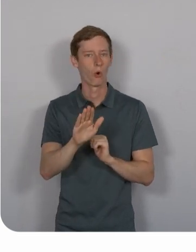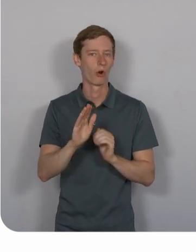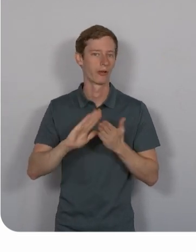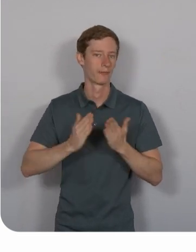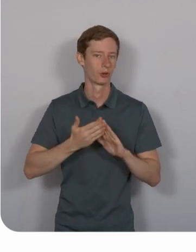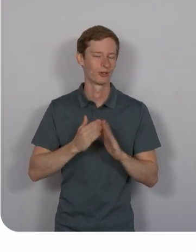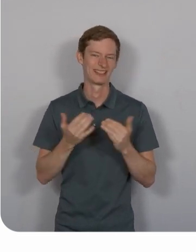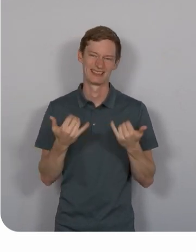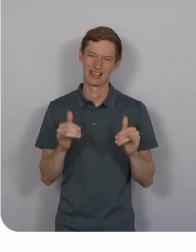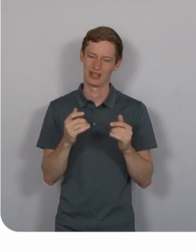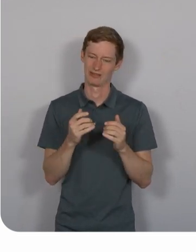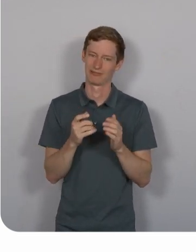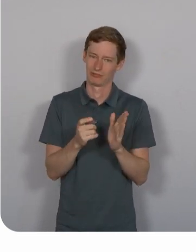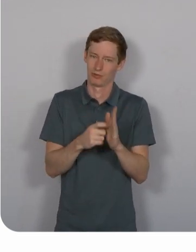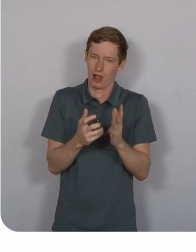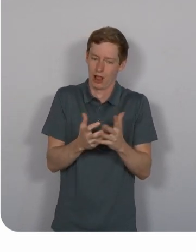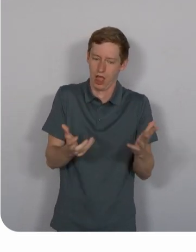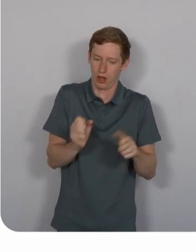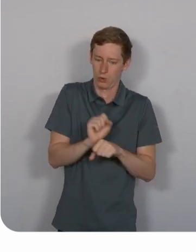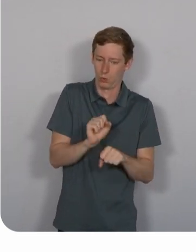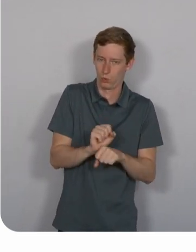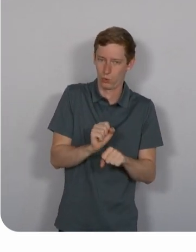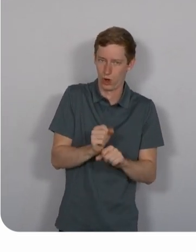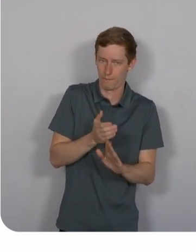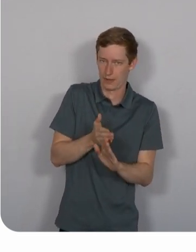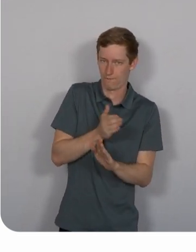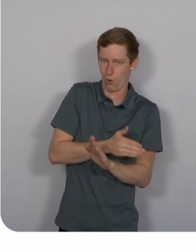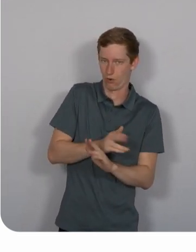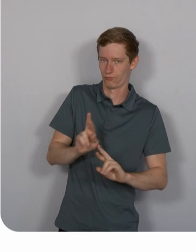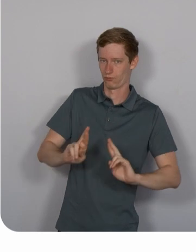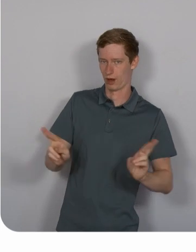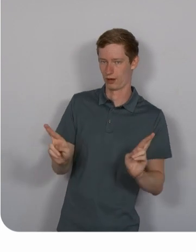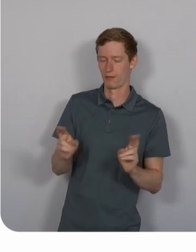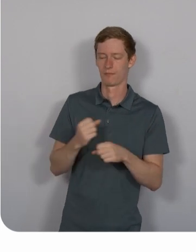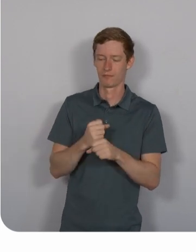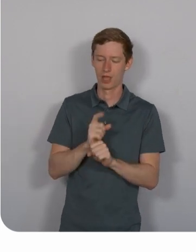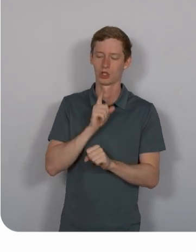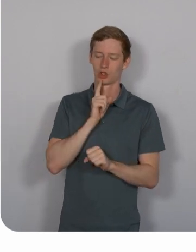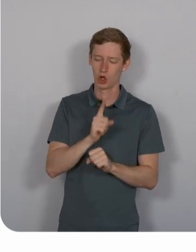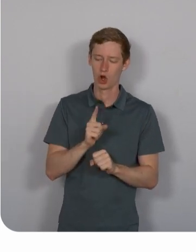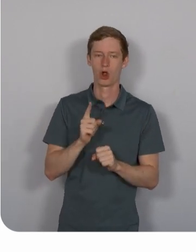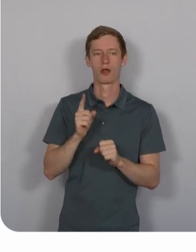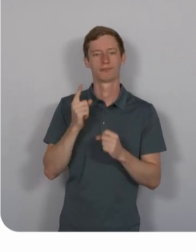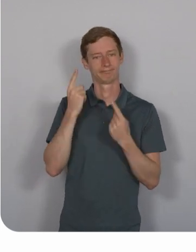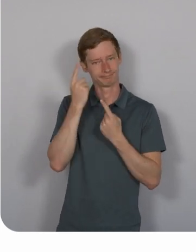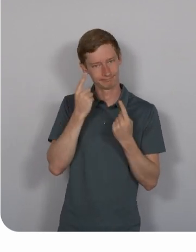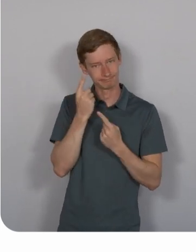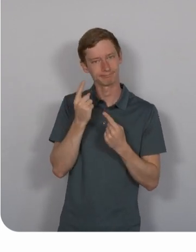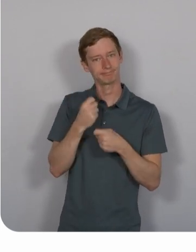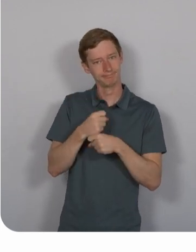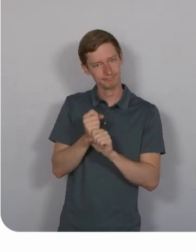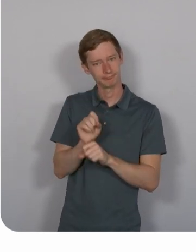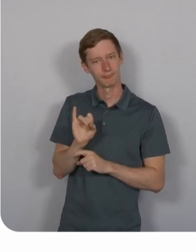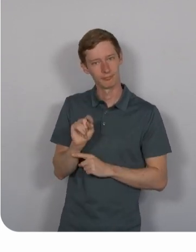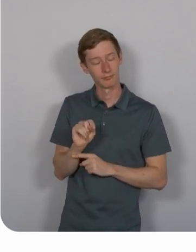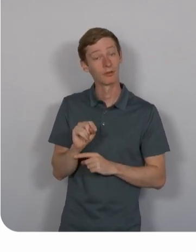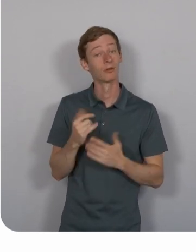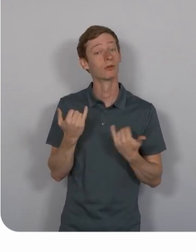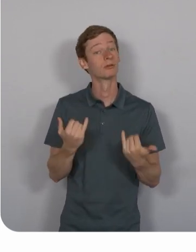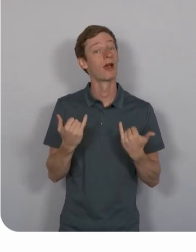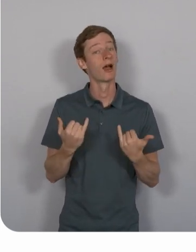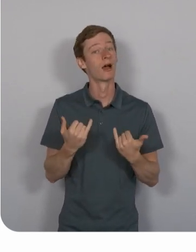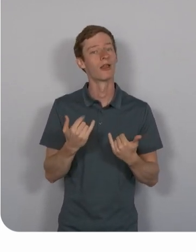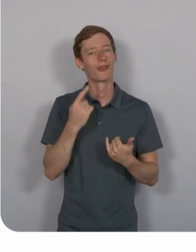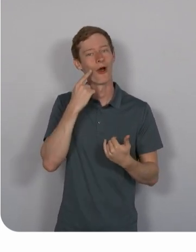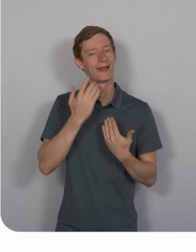That's still going to require a bit of work to get there. We want to make sure we do this thoughtfully. So for this very first release, we thought it would be a little easier to start by making